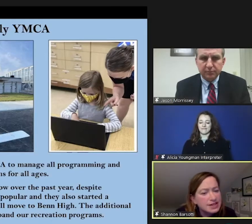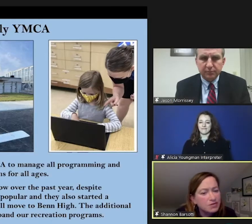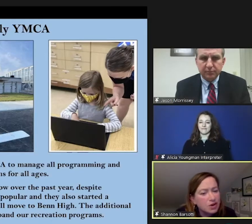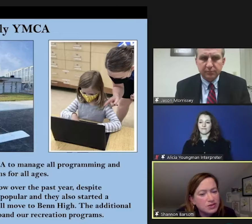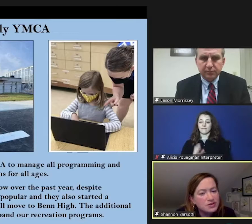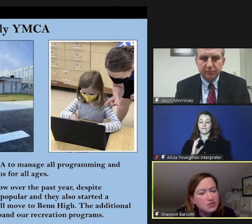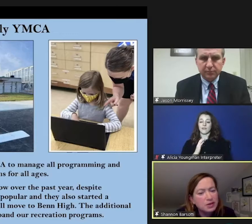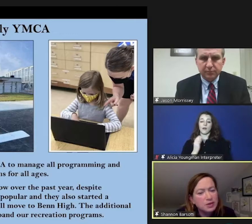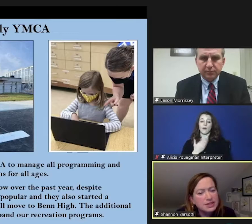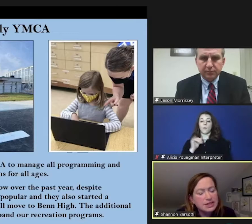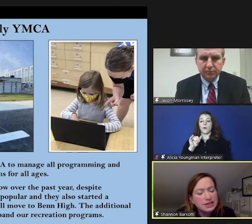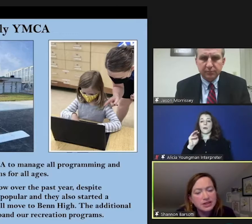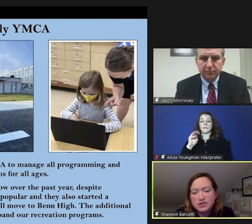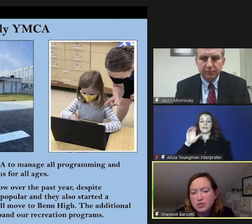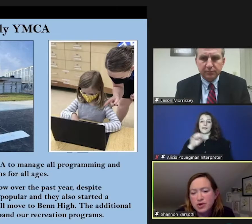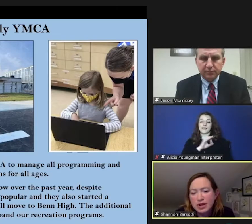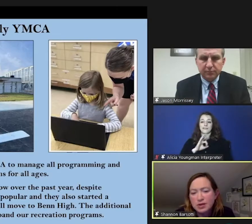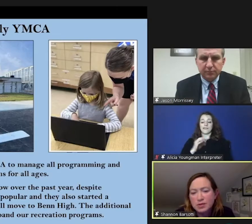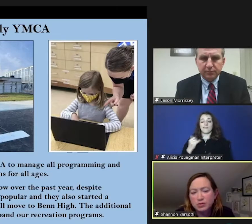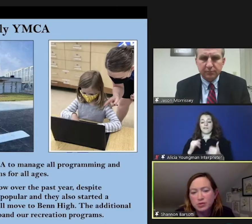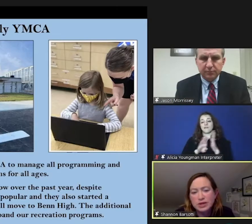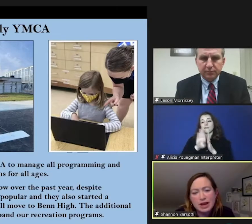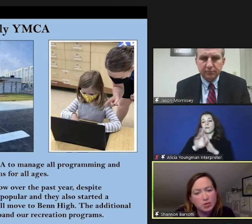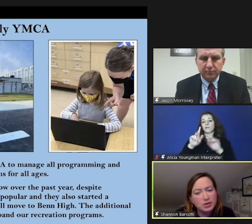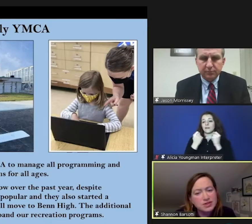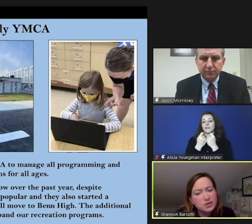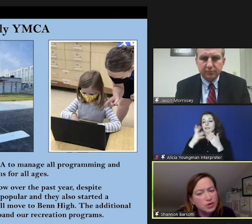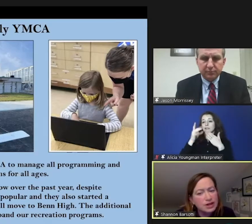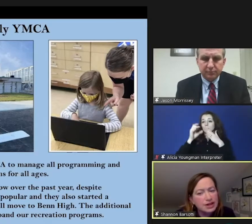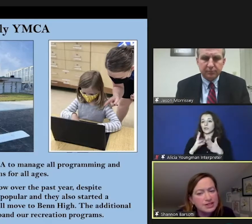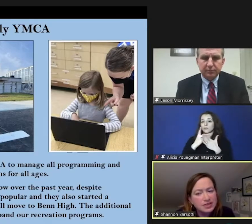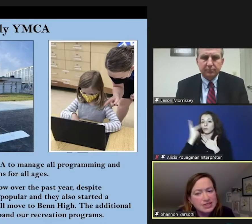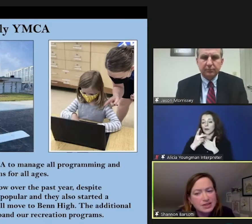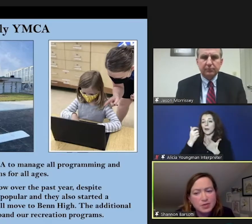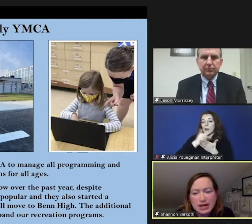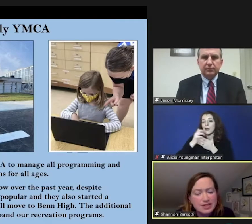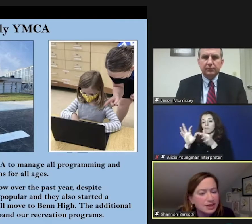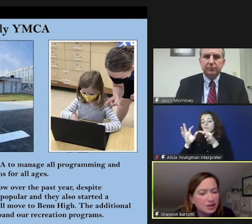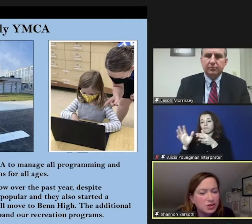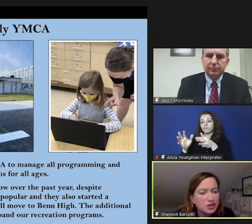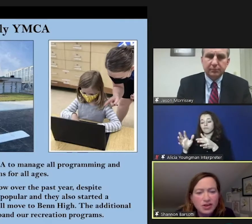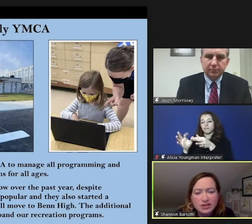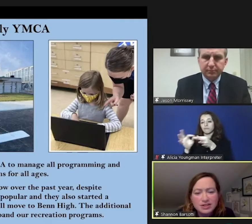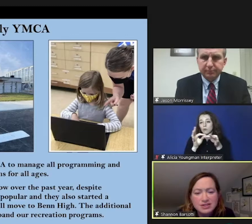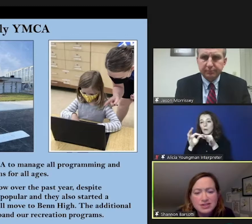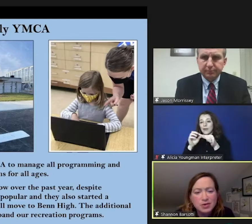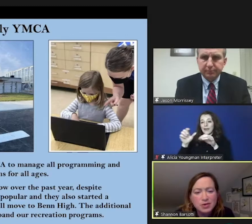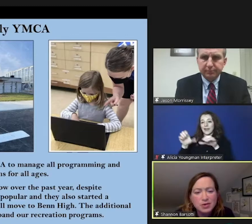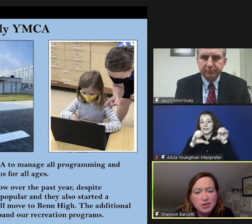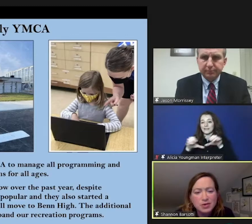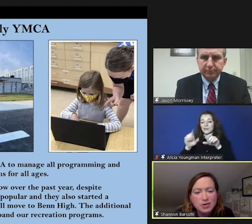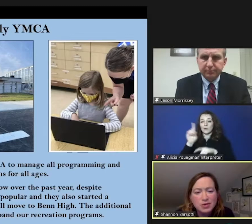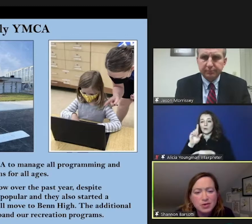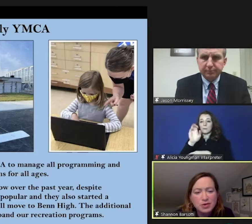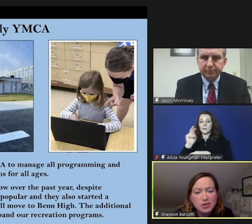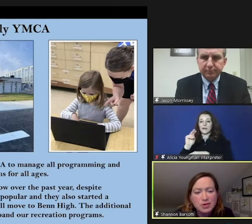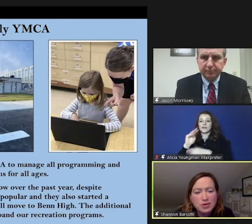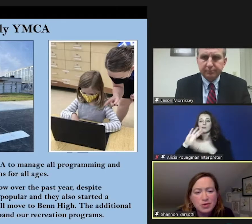Our Y staff are also developing a teen leaders program and will be helping to coordinate activities at the Bennington Community Garden this summer.